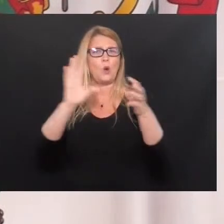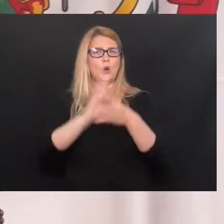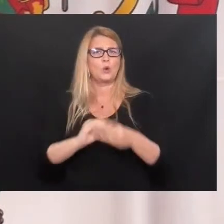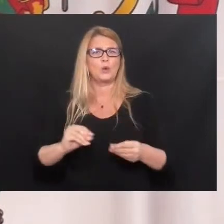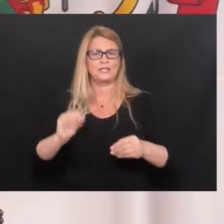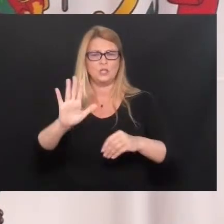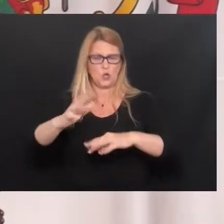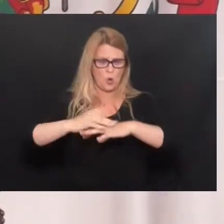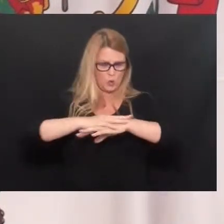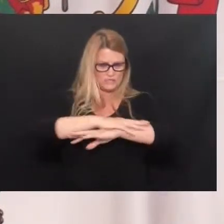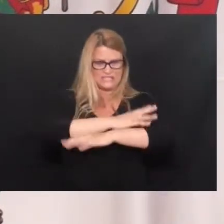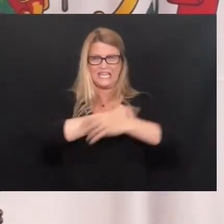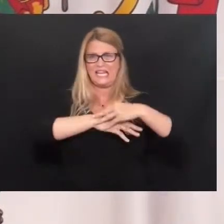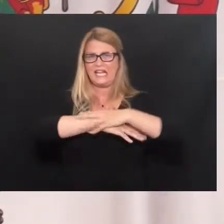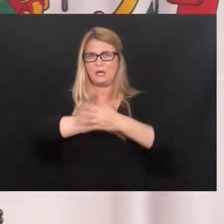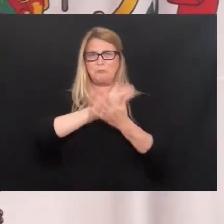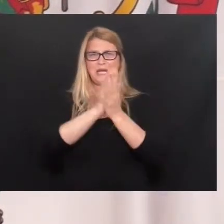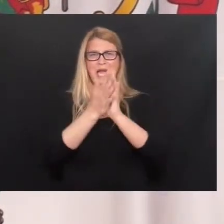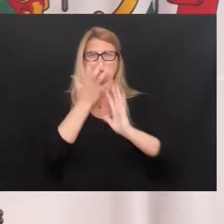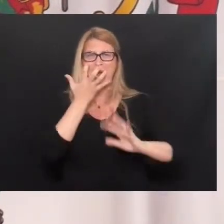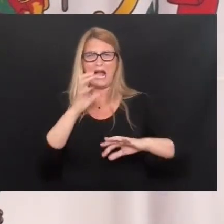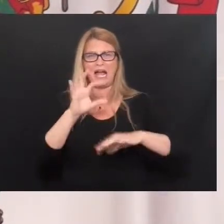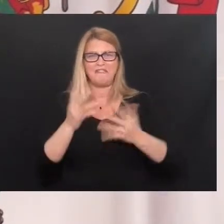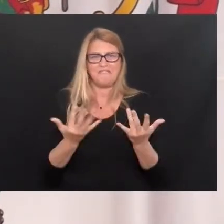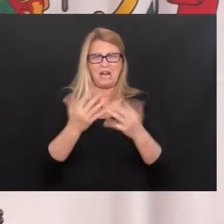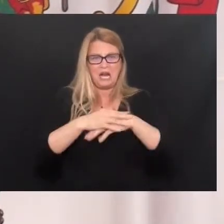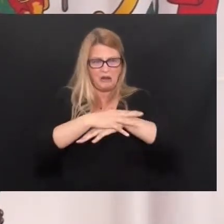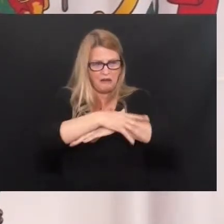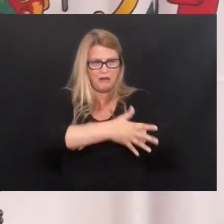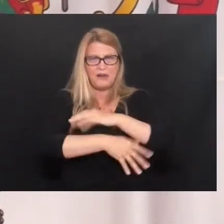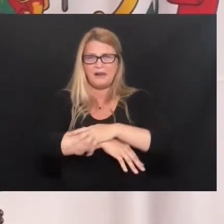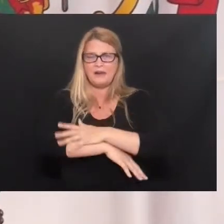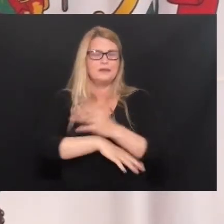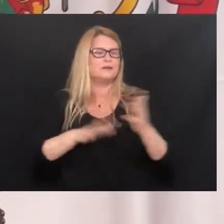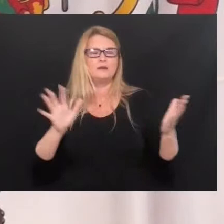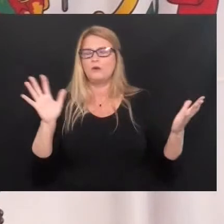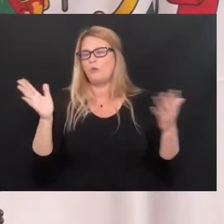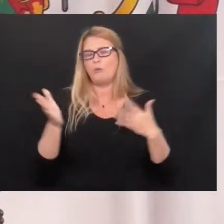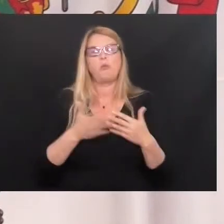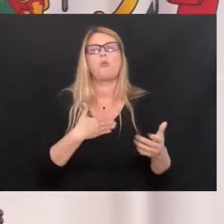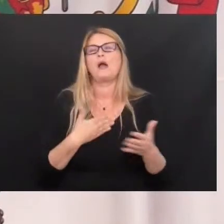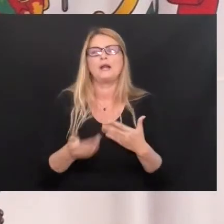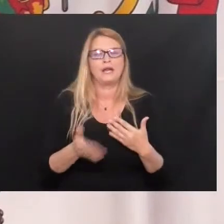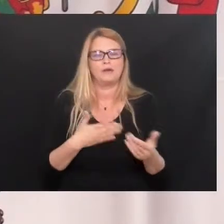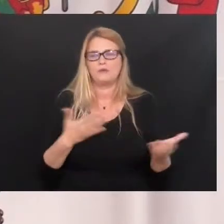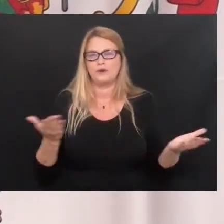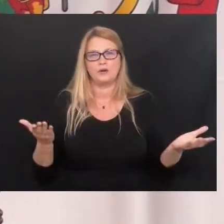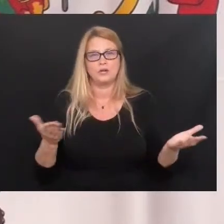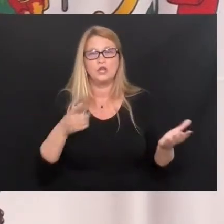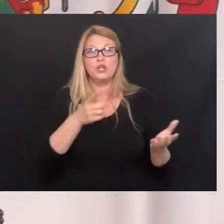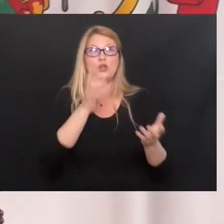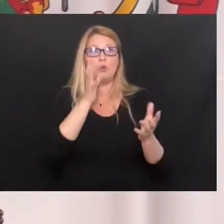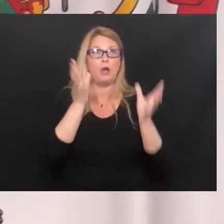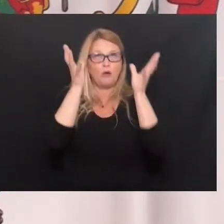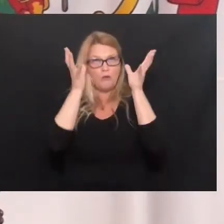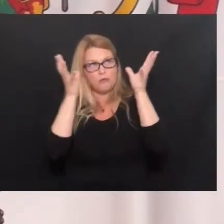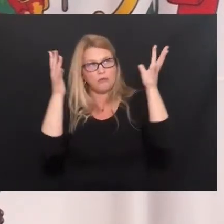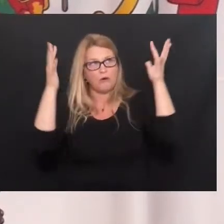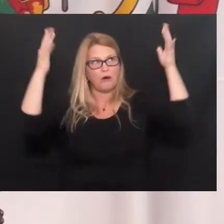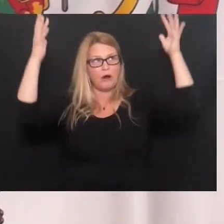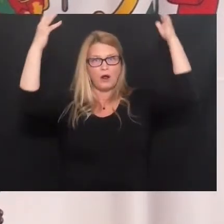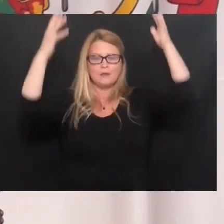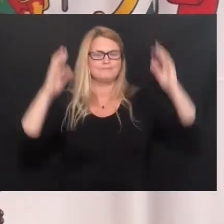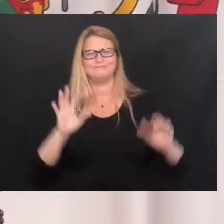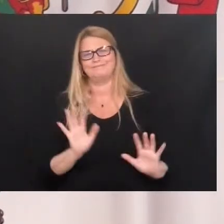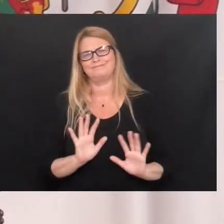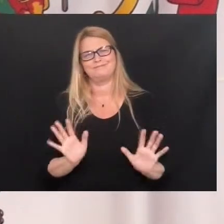skin's going to be on fire and you're going to burn up in 10 seconds or you're going to grow antlers or whatever it